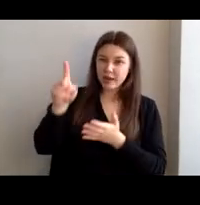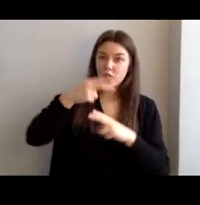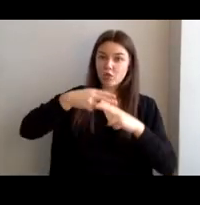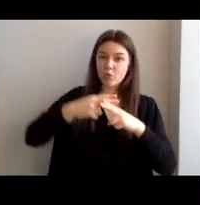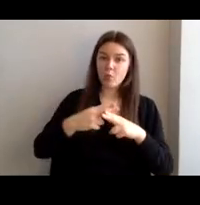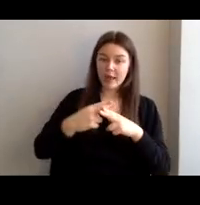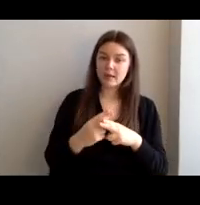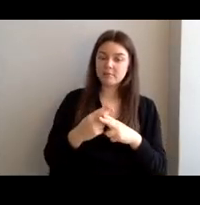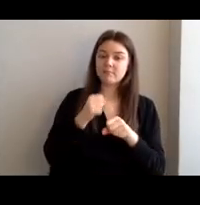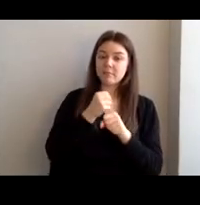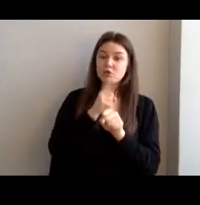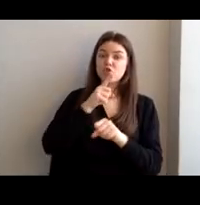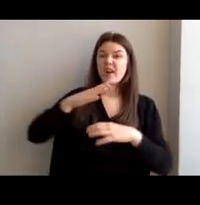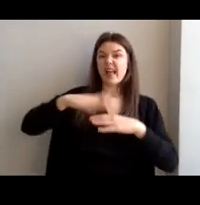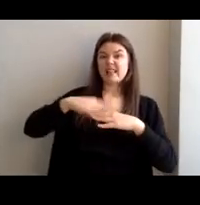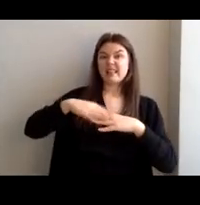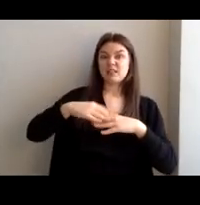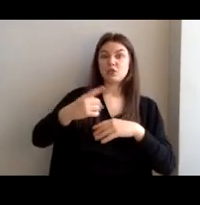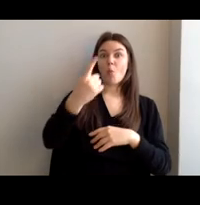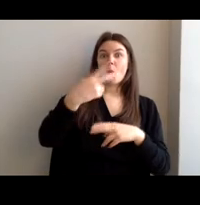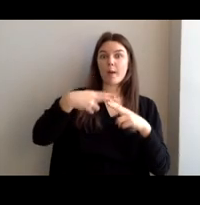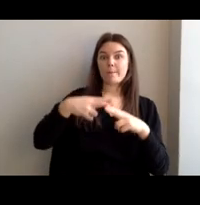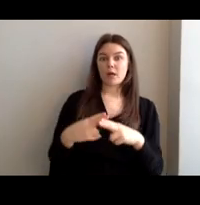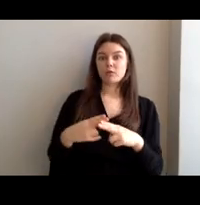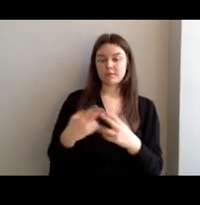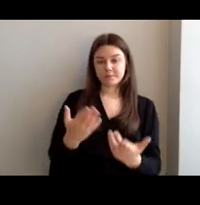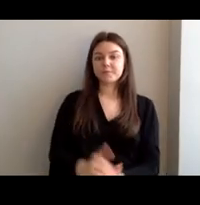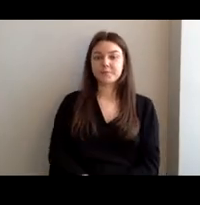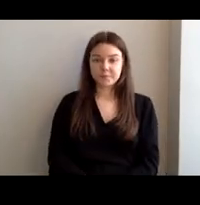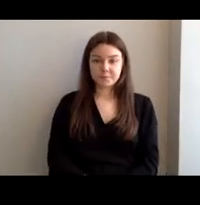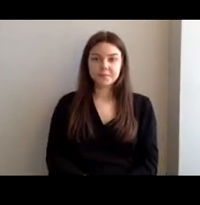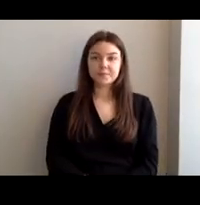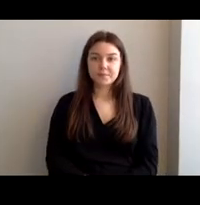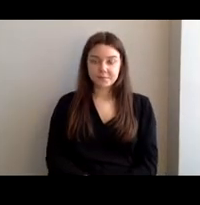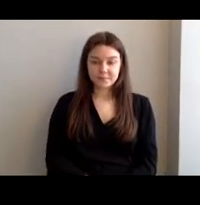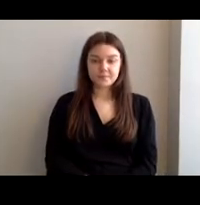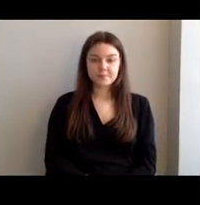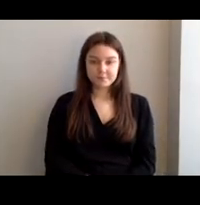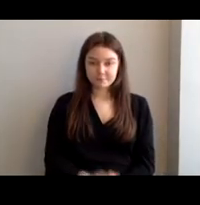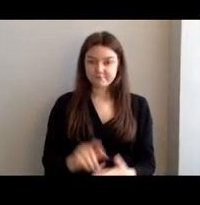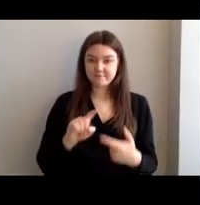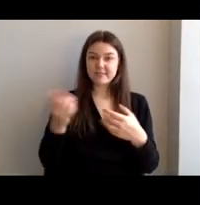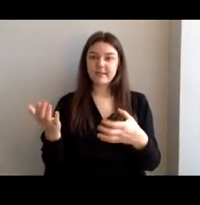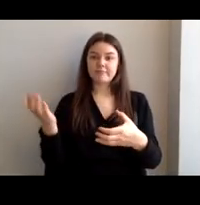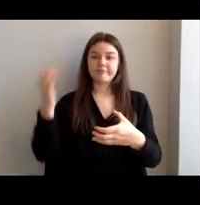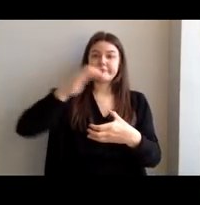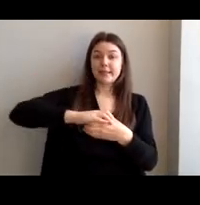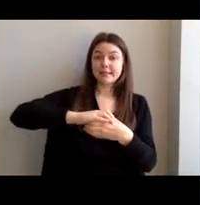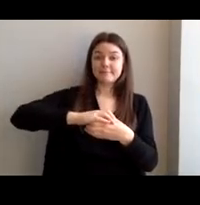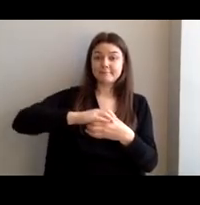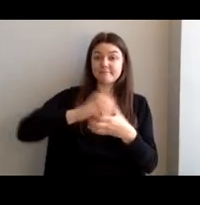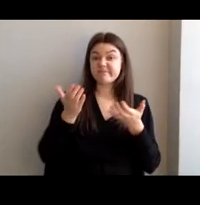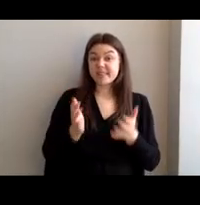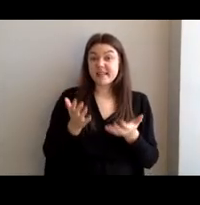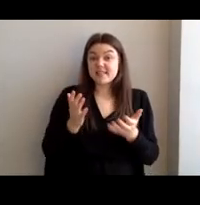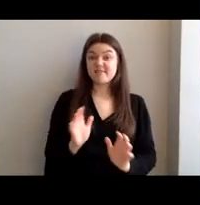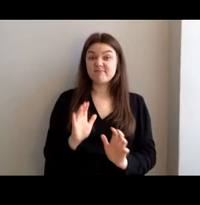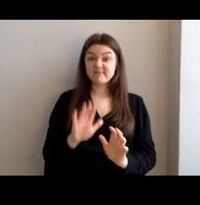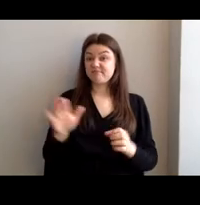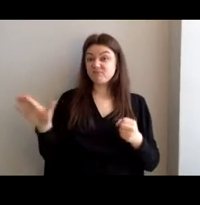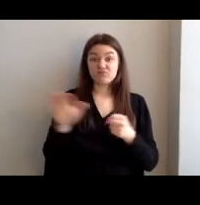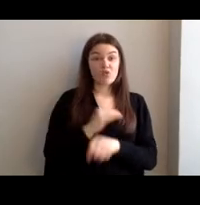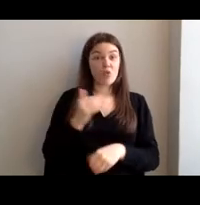least a pound of crab here using that scale. Then they get a lid on top of them. So that's it. That's pretty much the whole